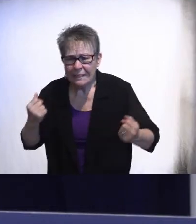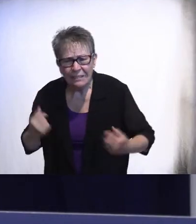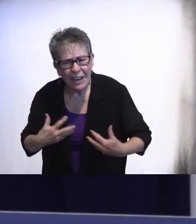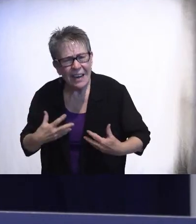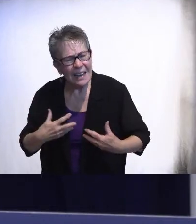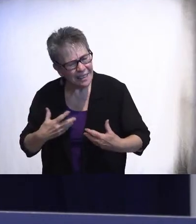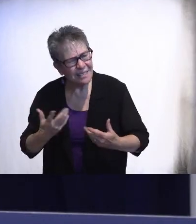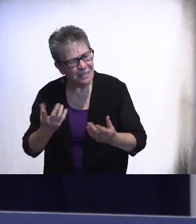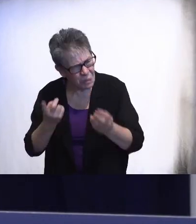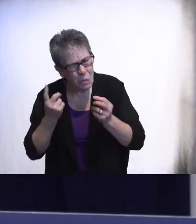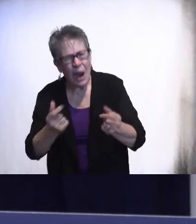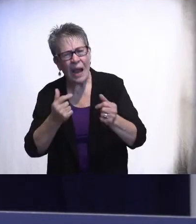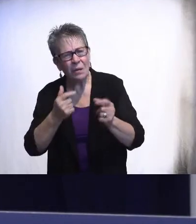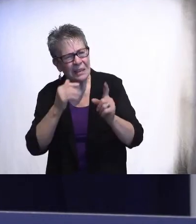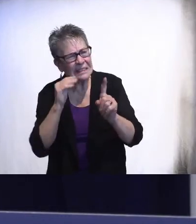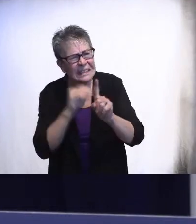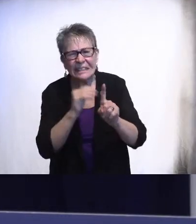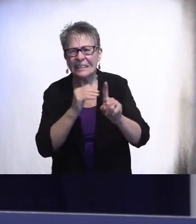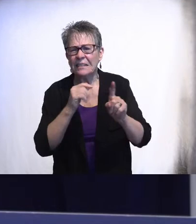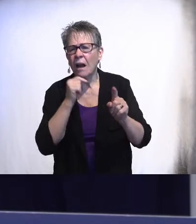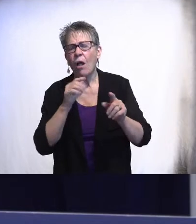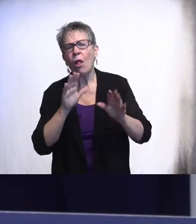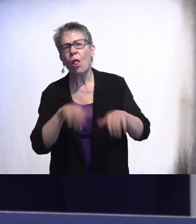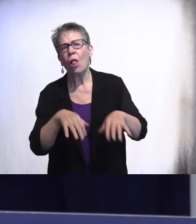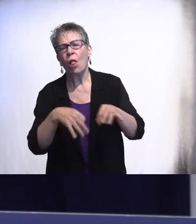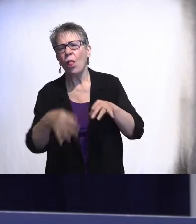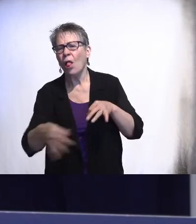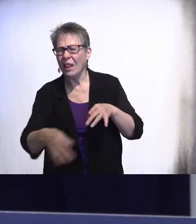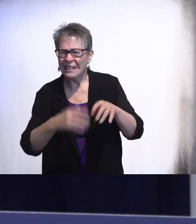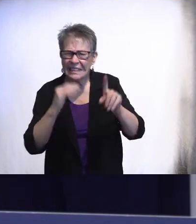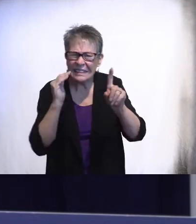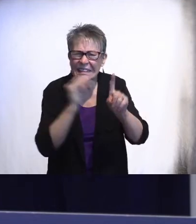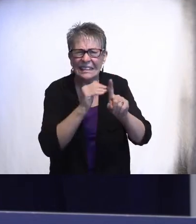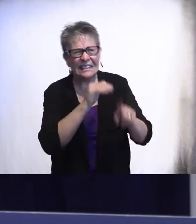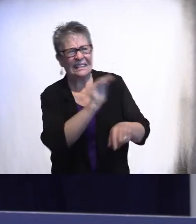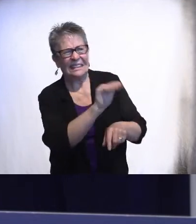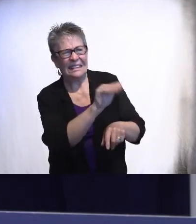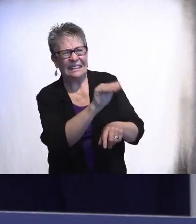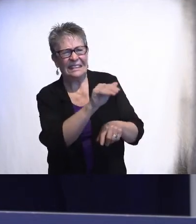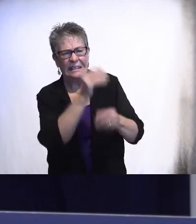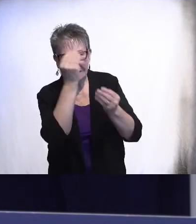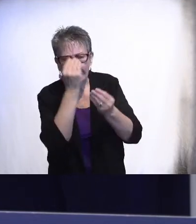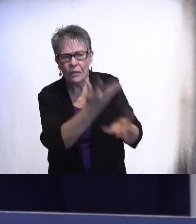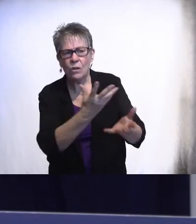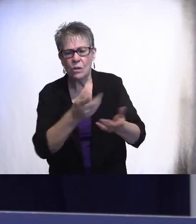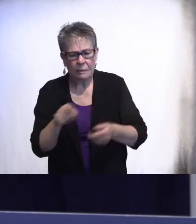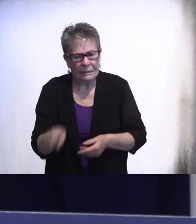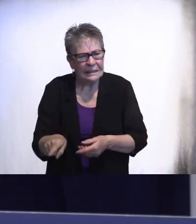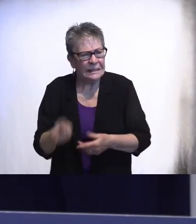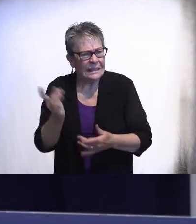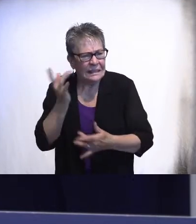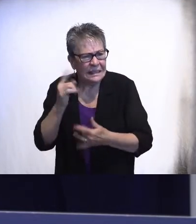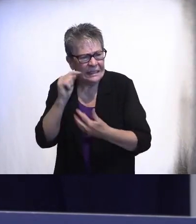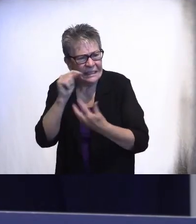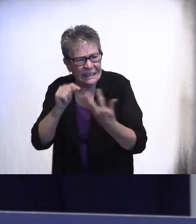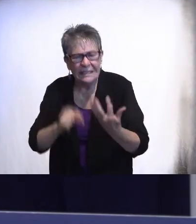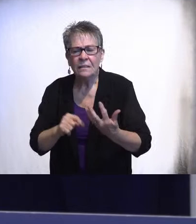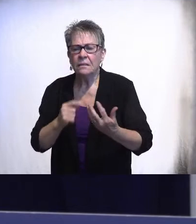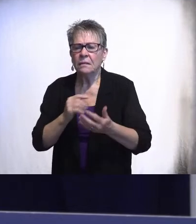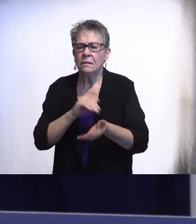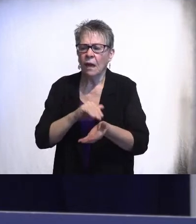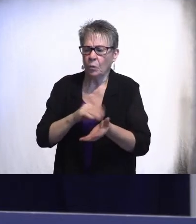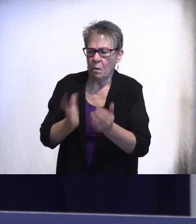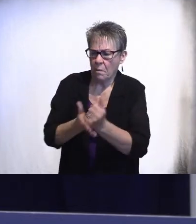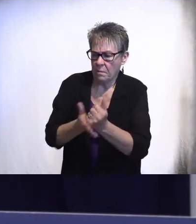Additionally, the U.S. Food and Drug Administration Vaccines and Related Biological Products Advisory Committee, VRBAC, is meeting on